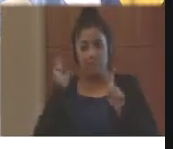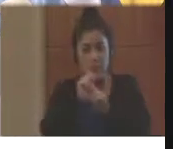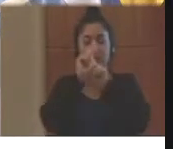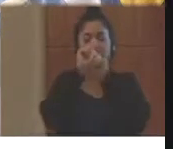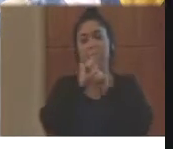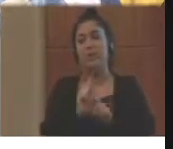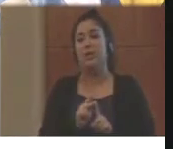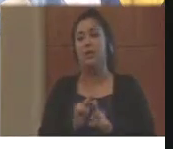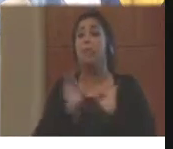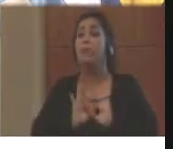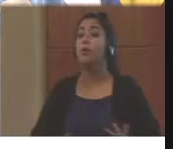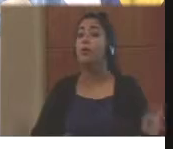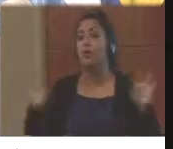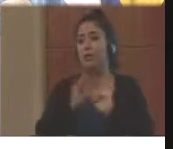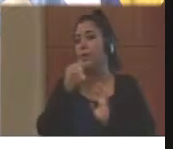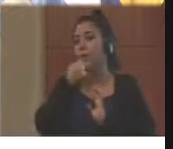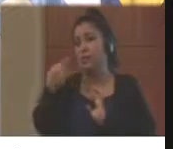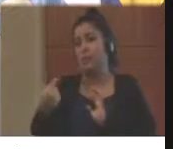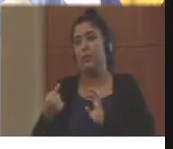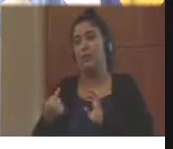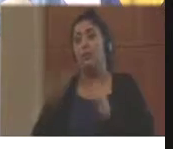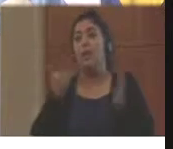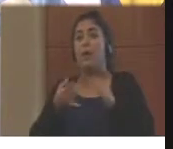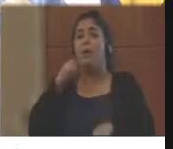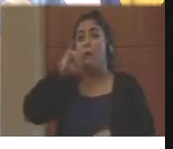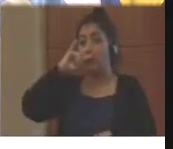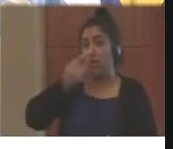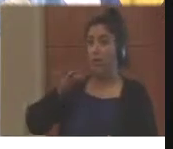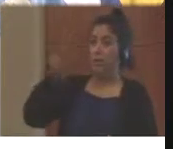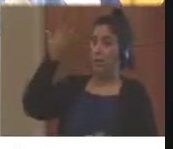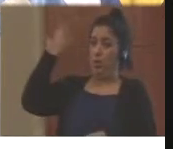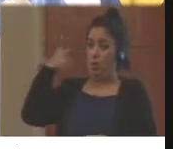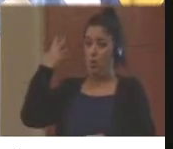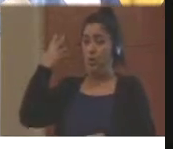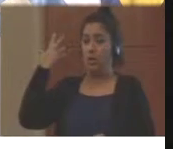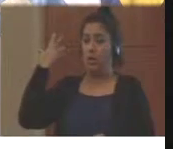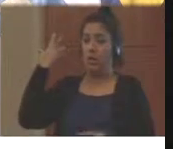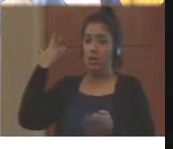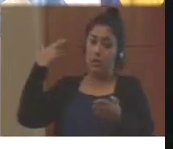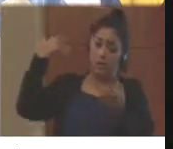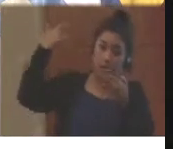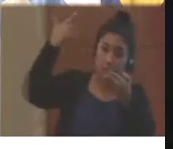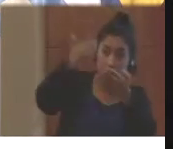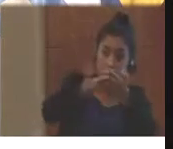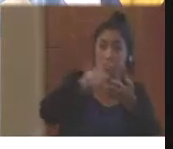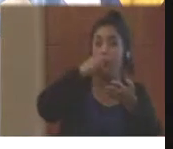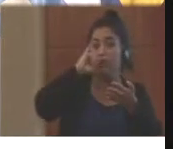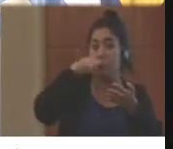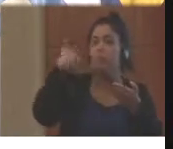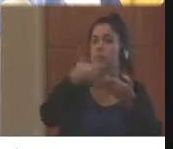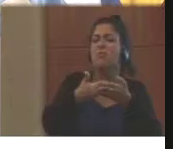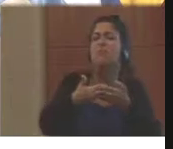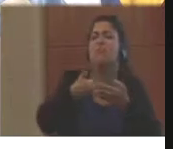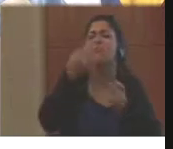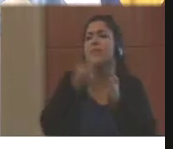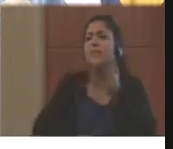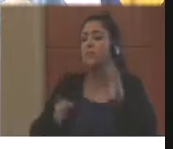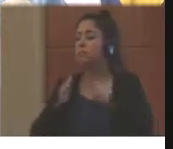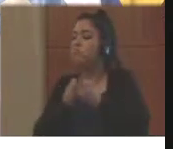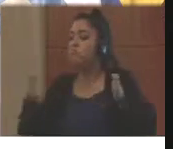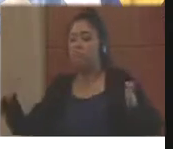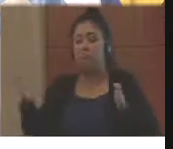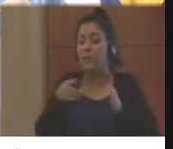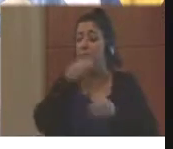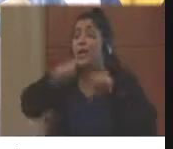saying, between the Niño phenomenon, the last one we had, and the next one that we will be suffering or hit